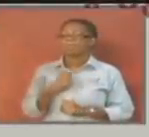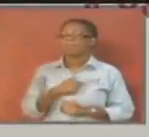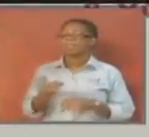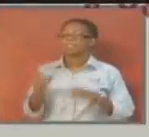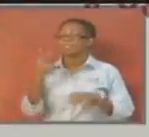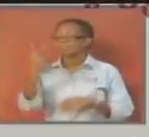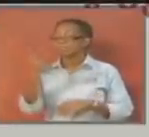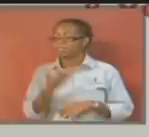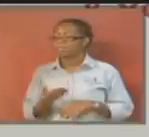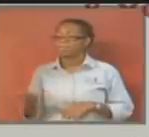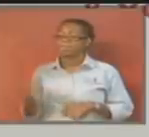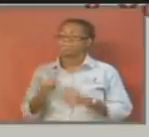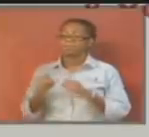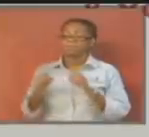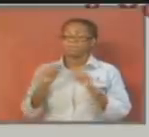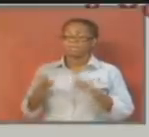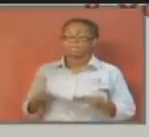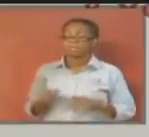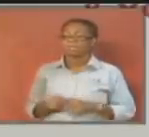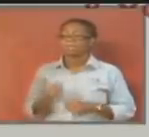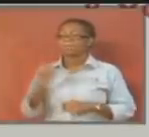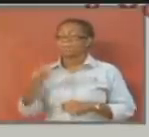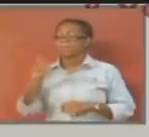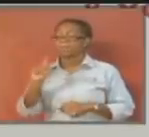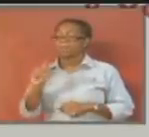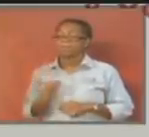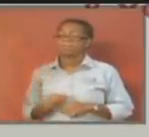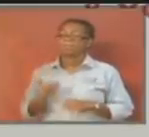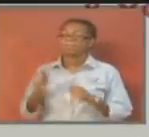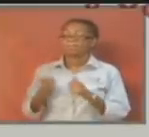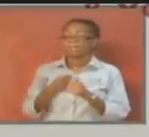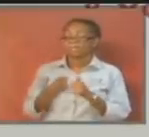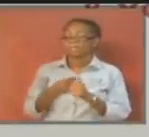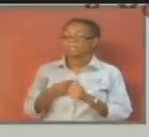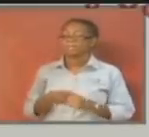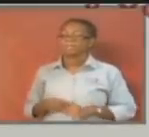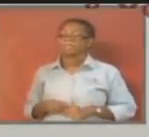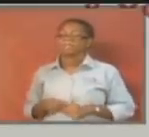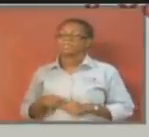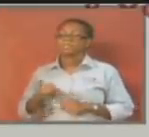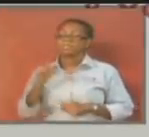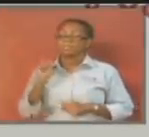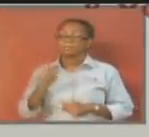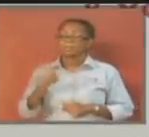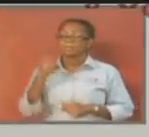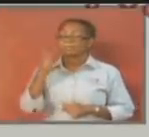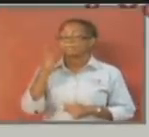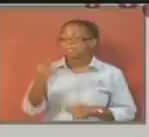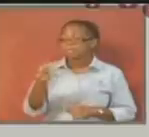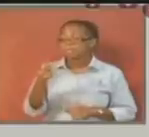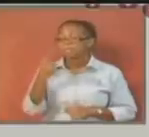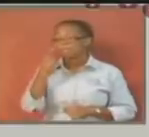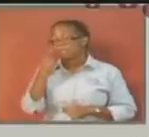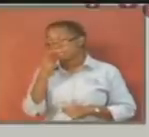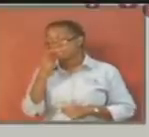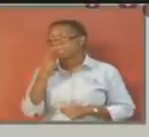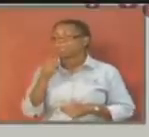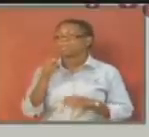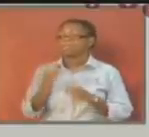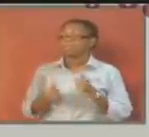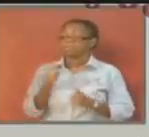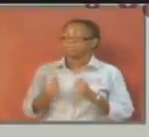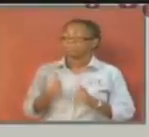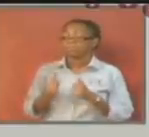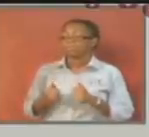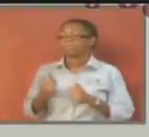one, the first objective I think of Professor Carrington's study was to see what types of variants we had circulating in Trinidad and other parts of the Caribbean,